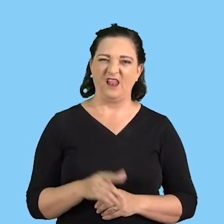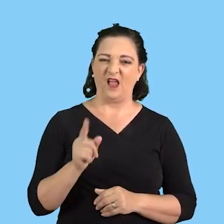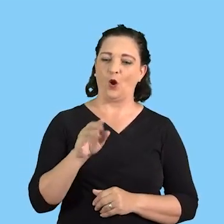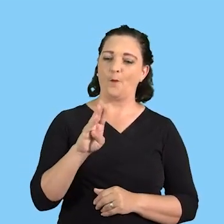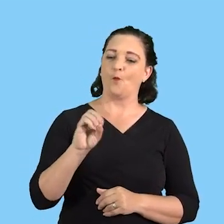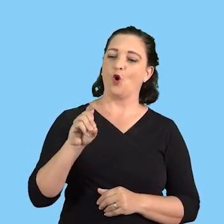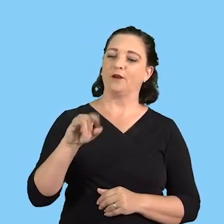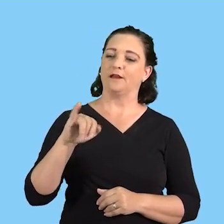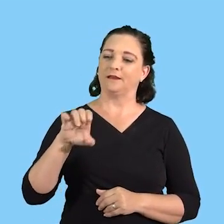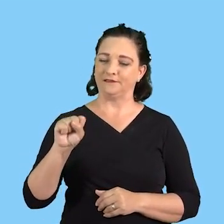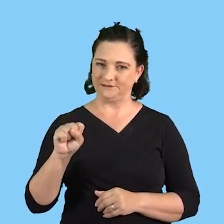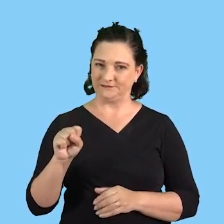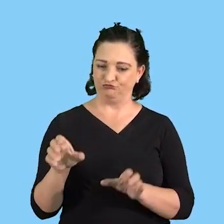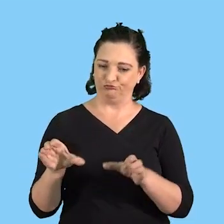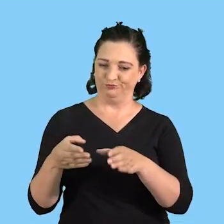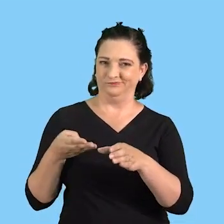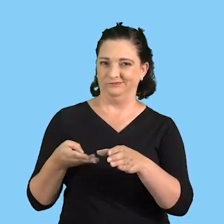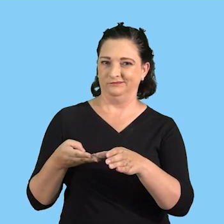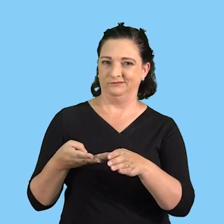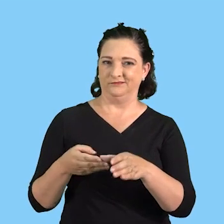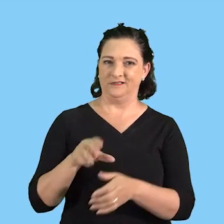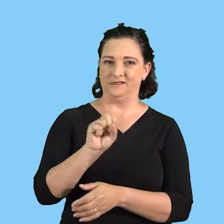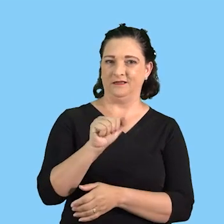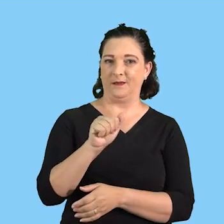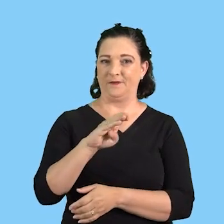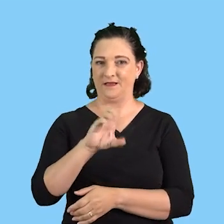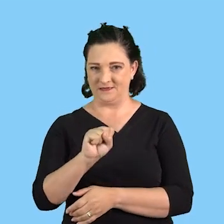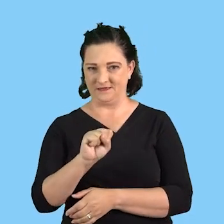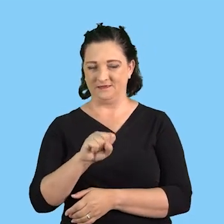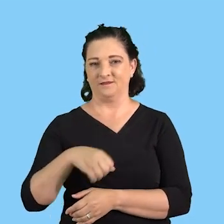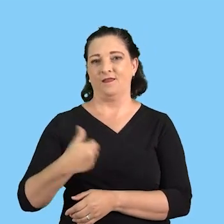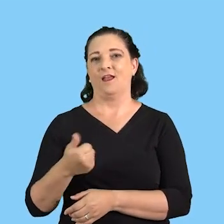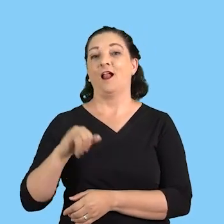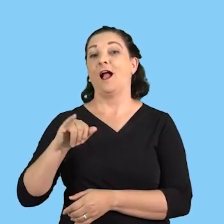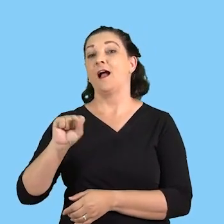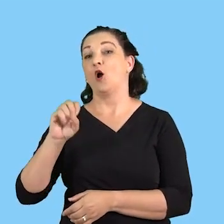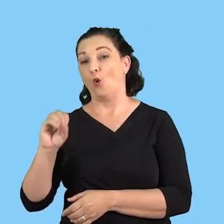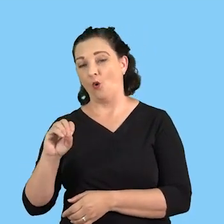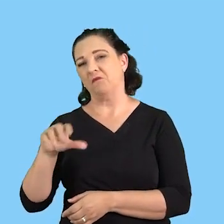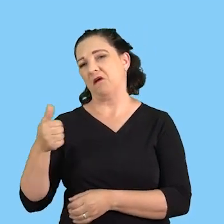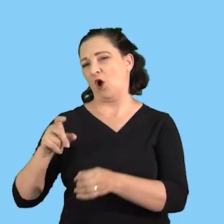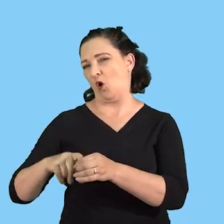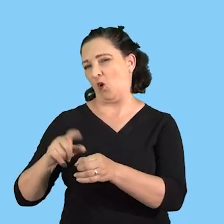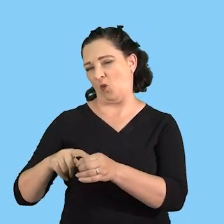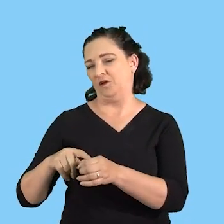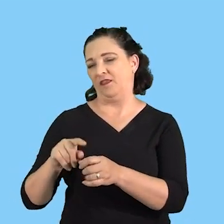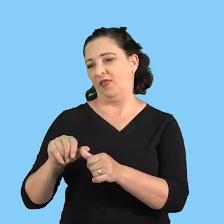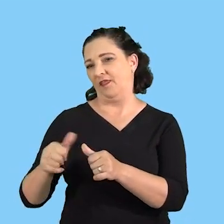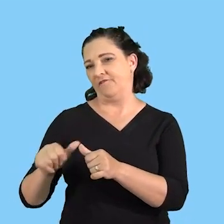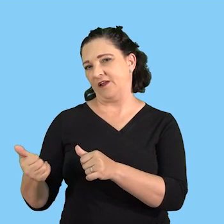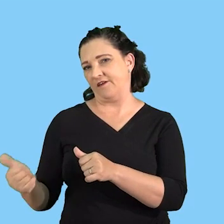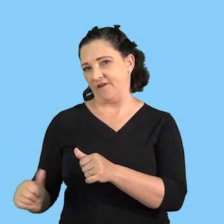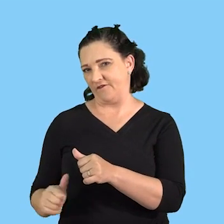These quality control bodies are the SABS, the ISO, and quality circles, which we